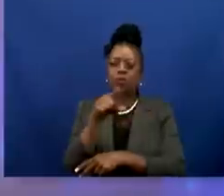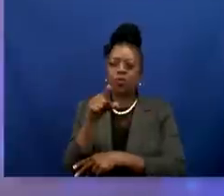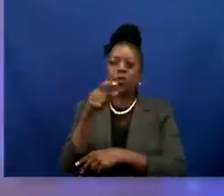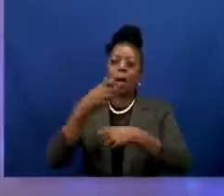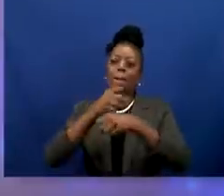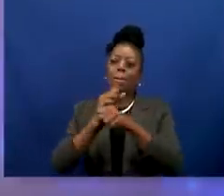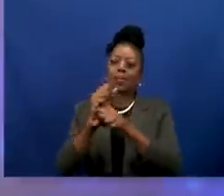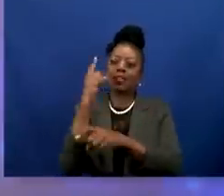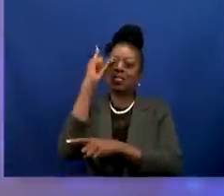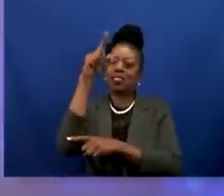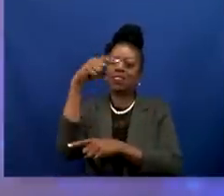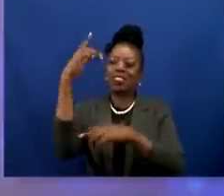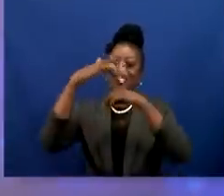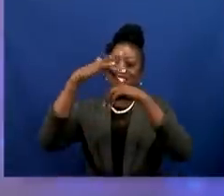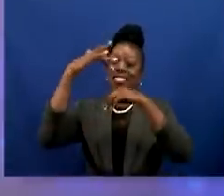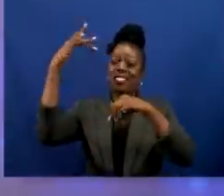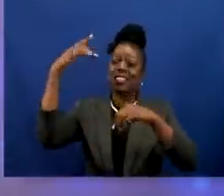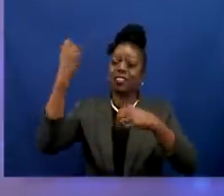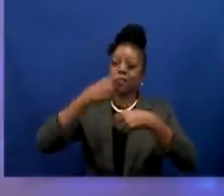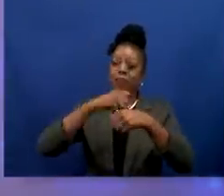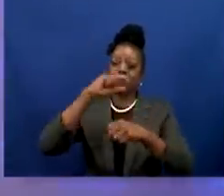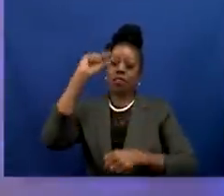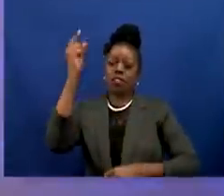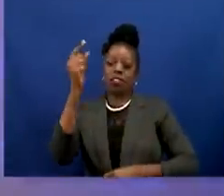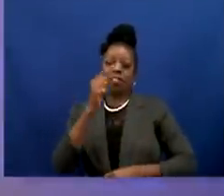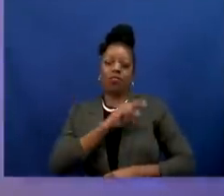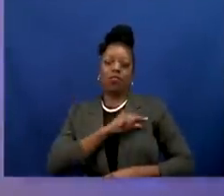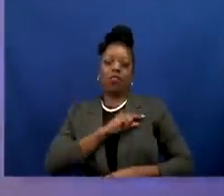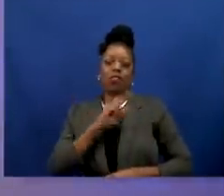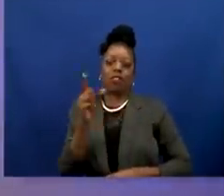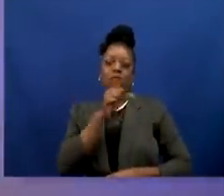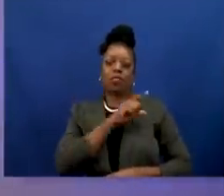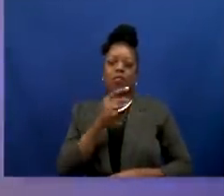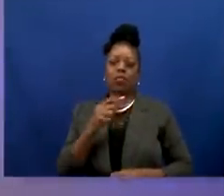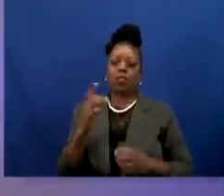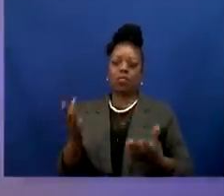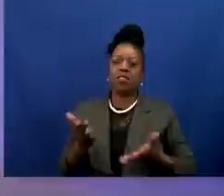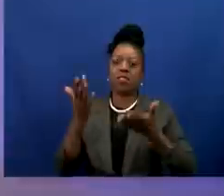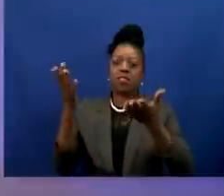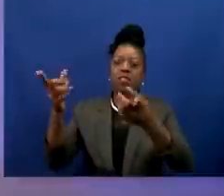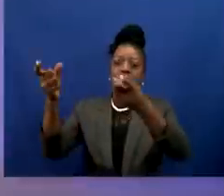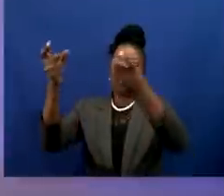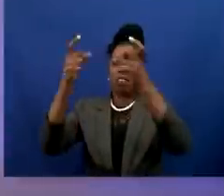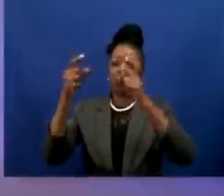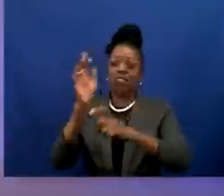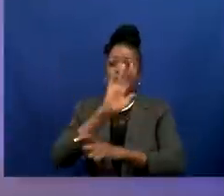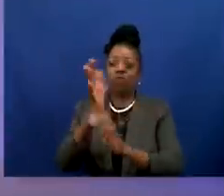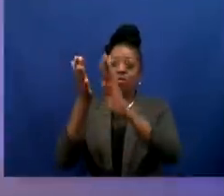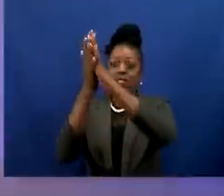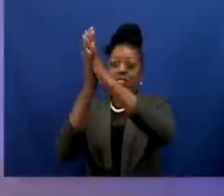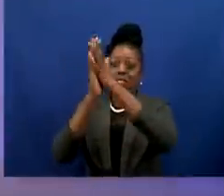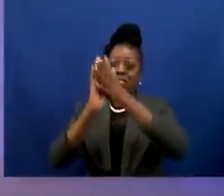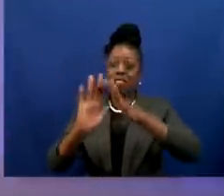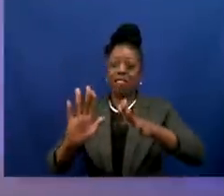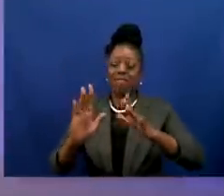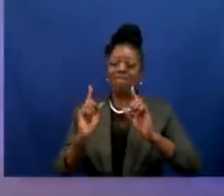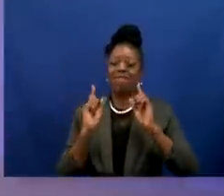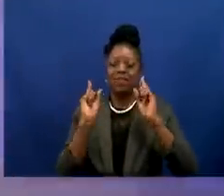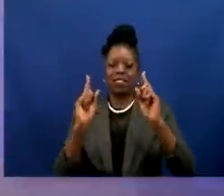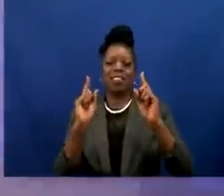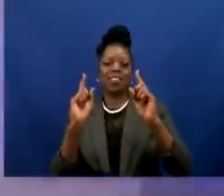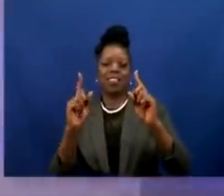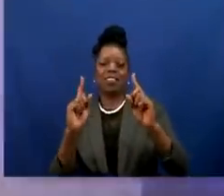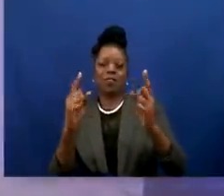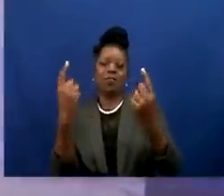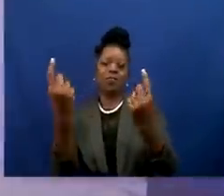you. The Lord lift the light of his countenance upon you and give you his peace. In your going out and in your